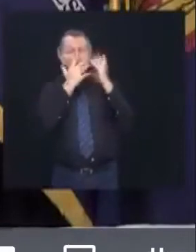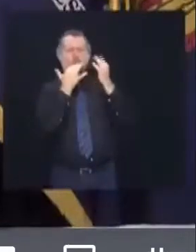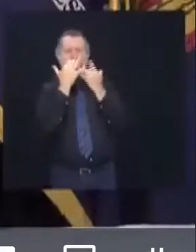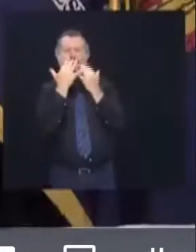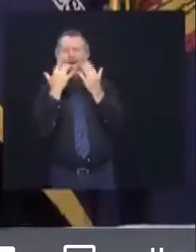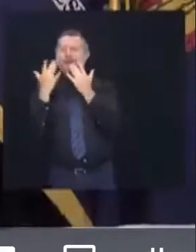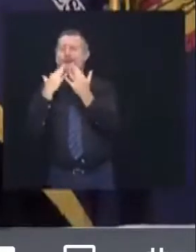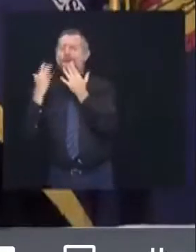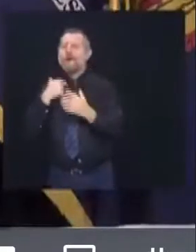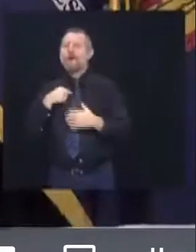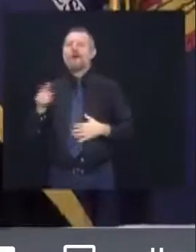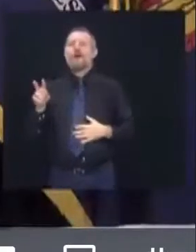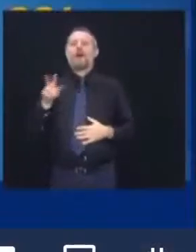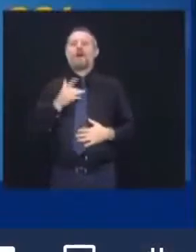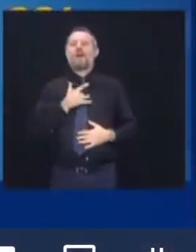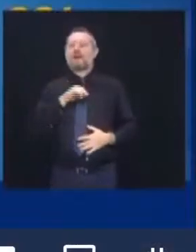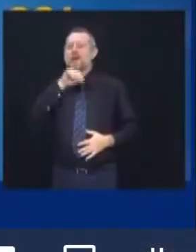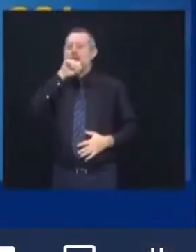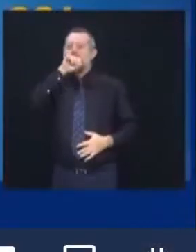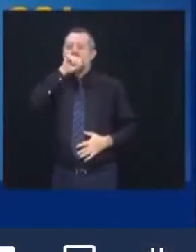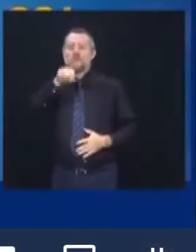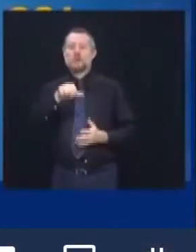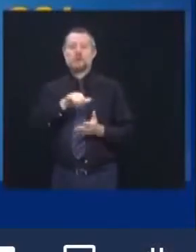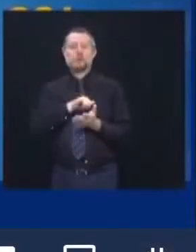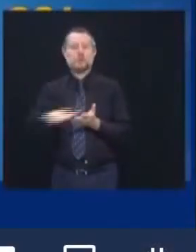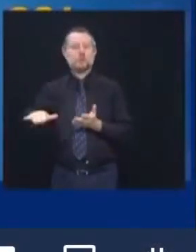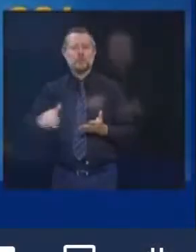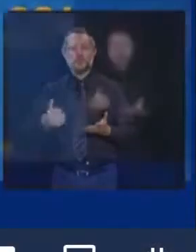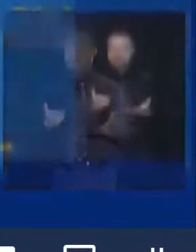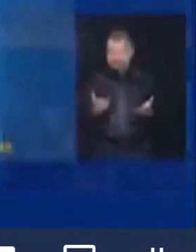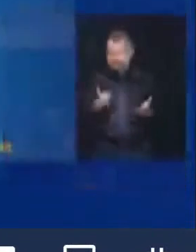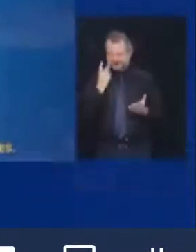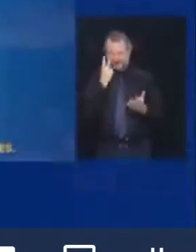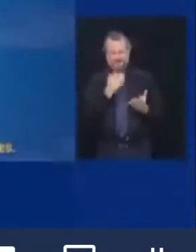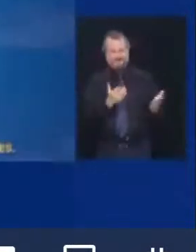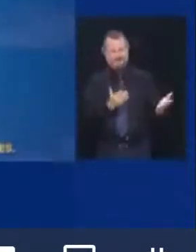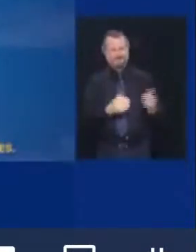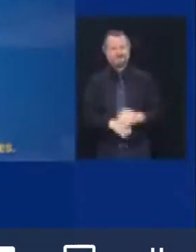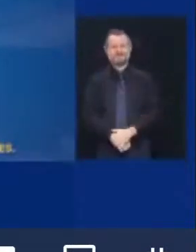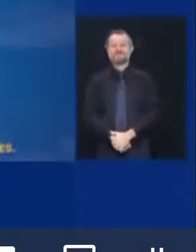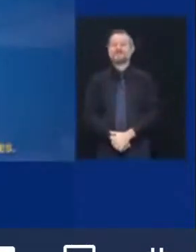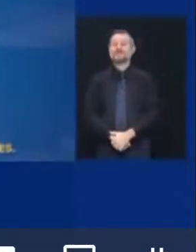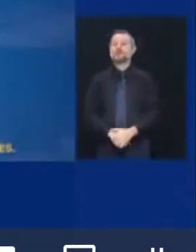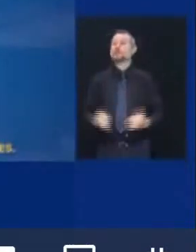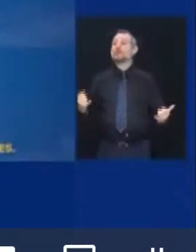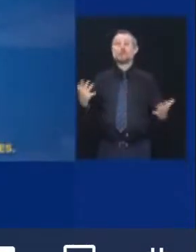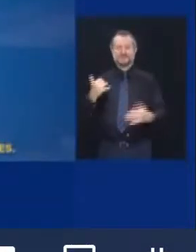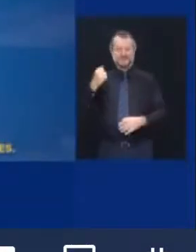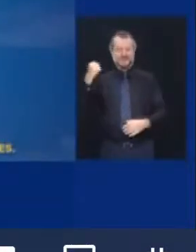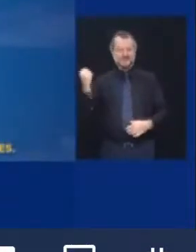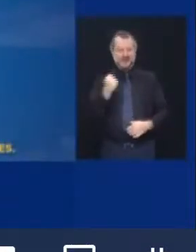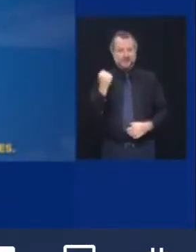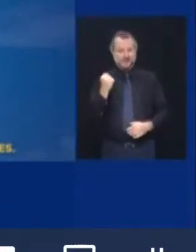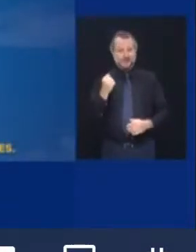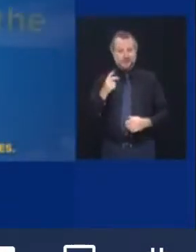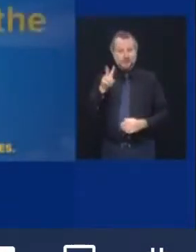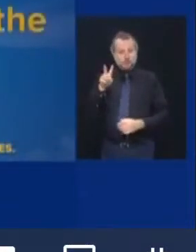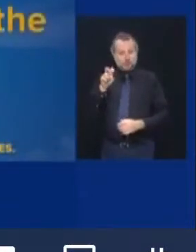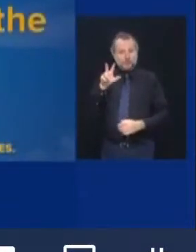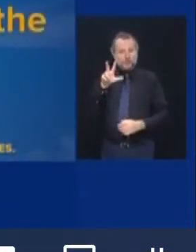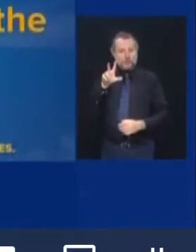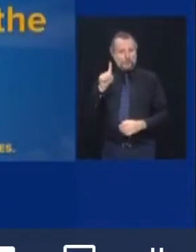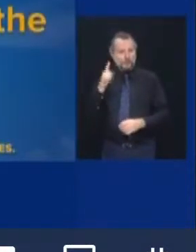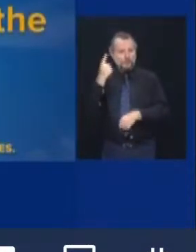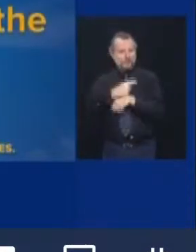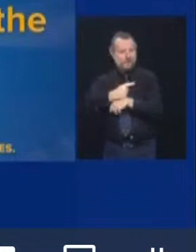that. We were looking at it on the way down. Today is day 231. Today is Saturday. It's